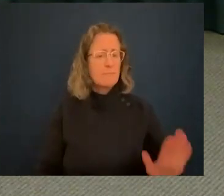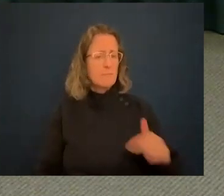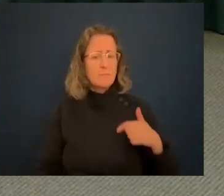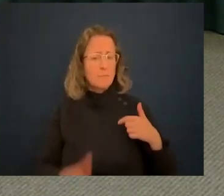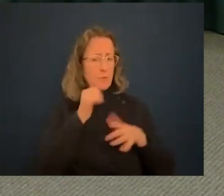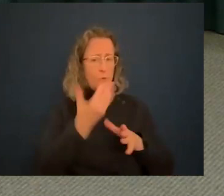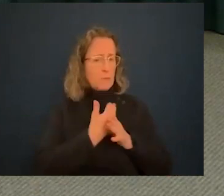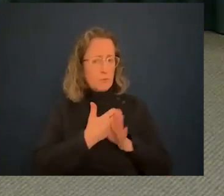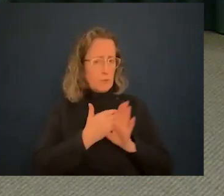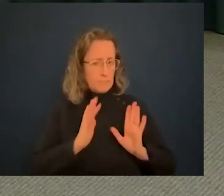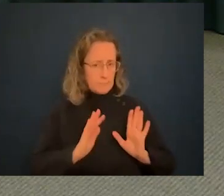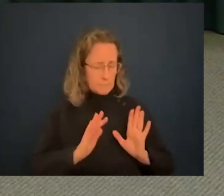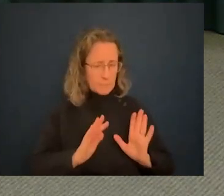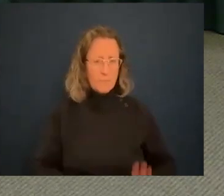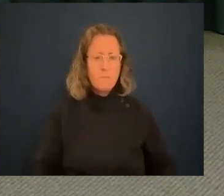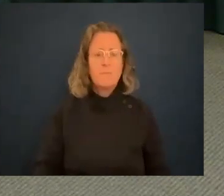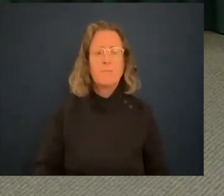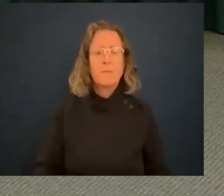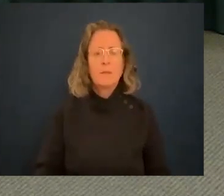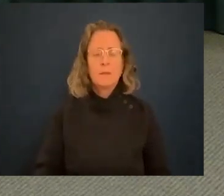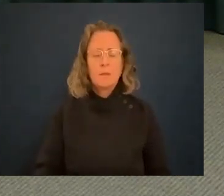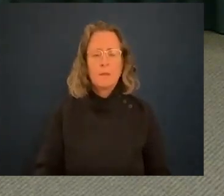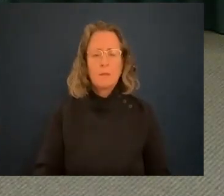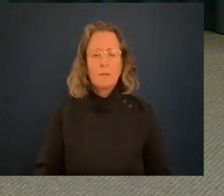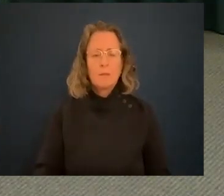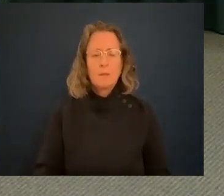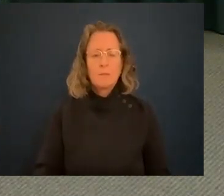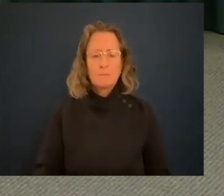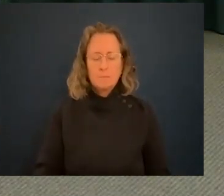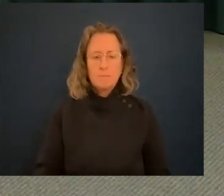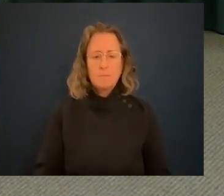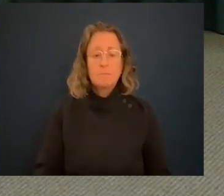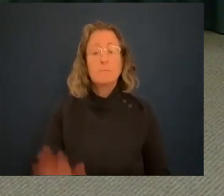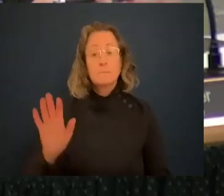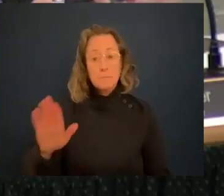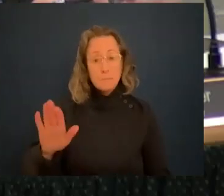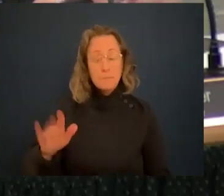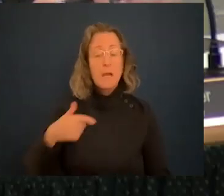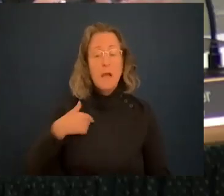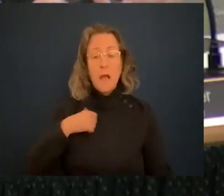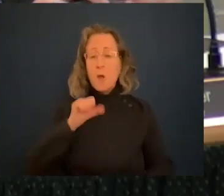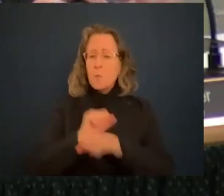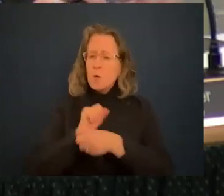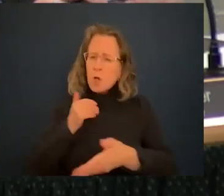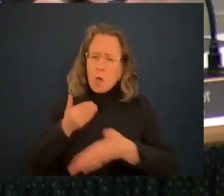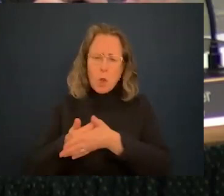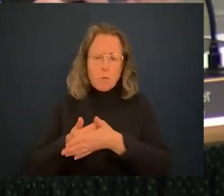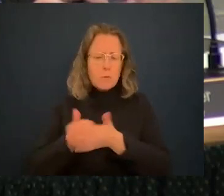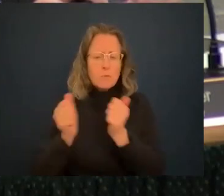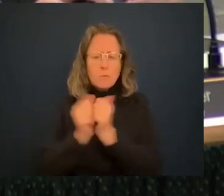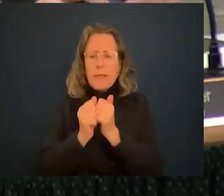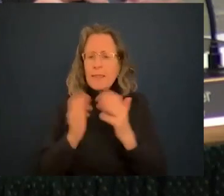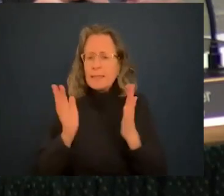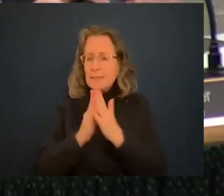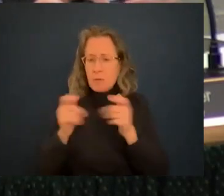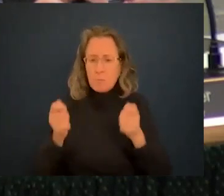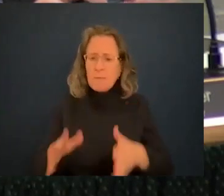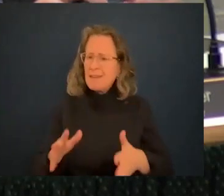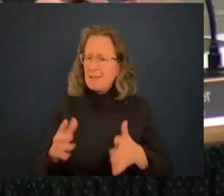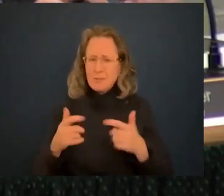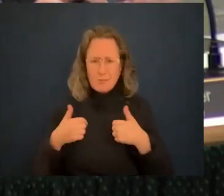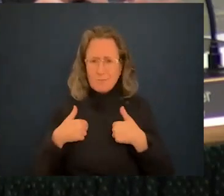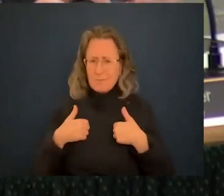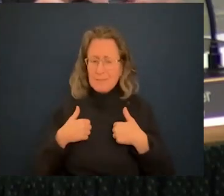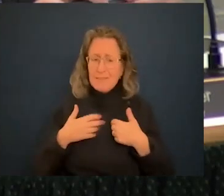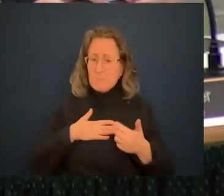uh one I I gotta tell you I work with the town manager's office a lot right now in the current role that I serve on